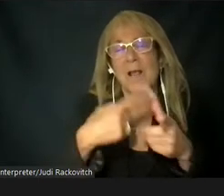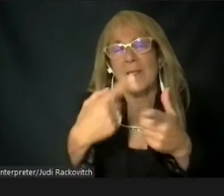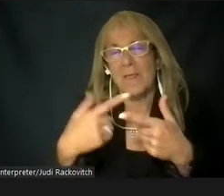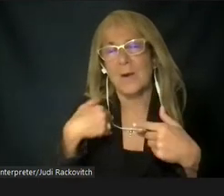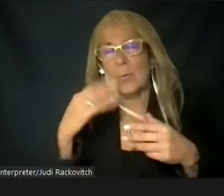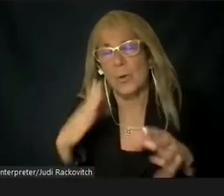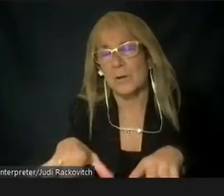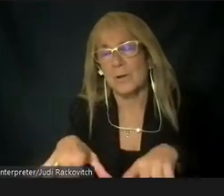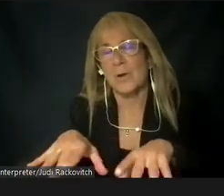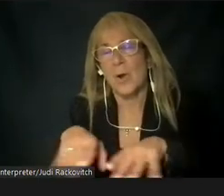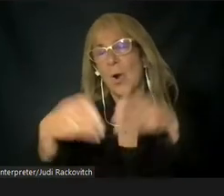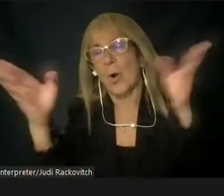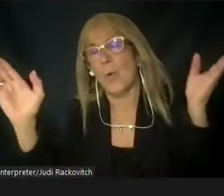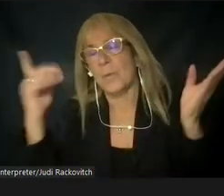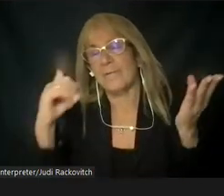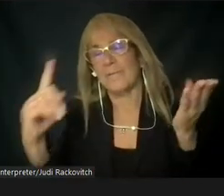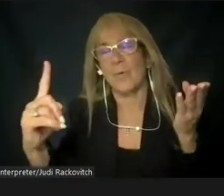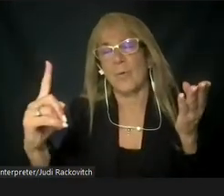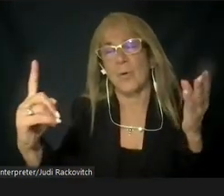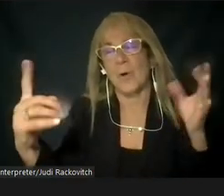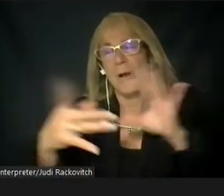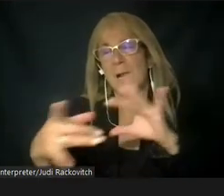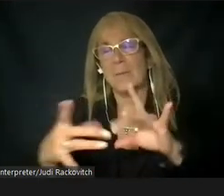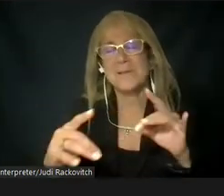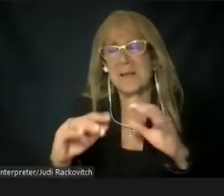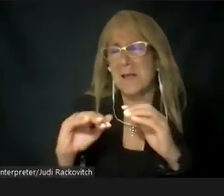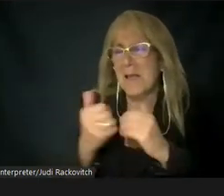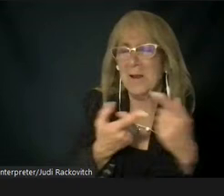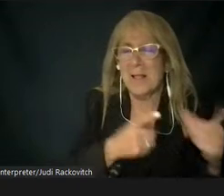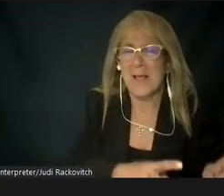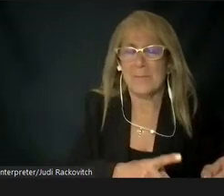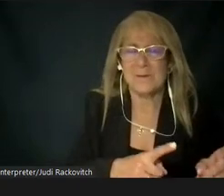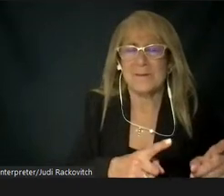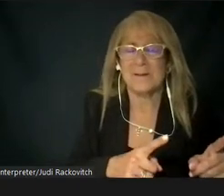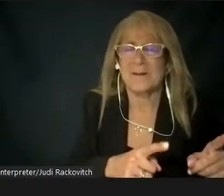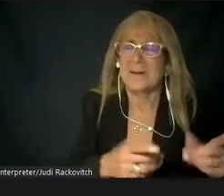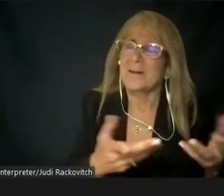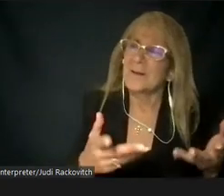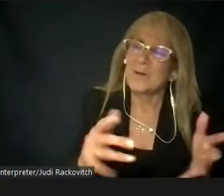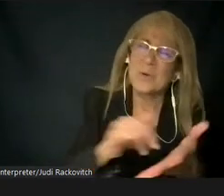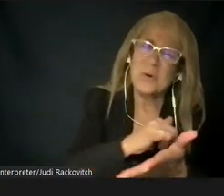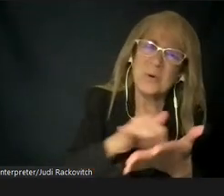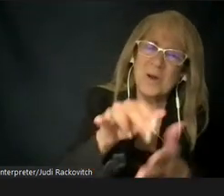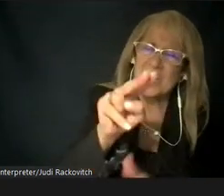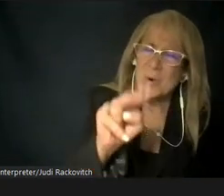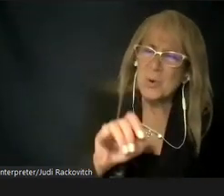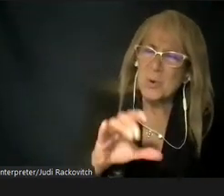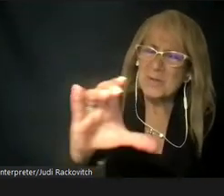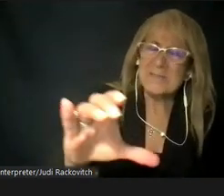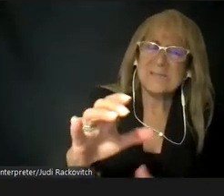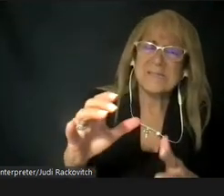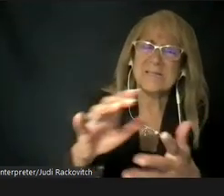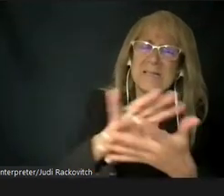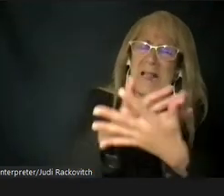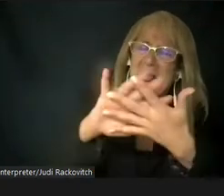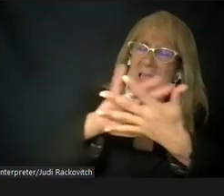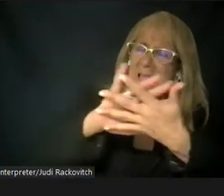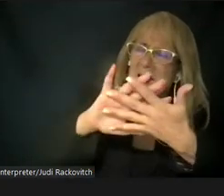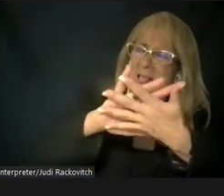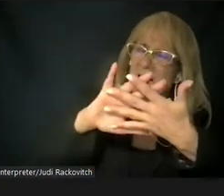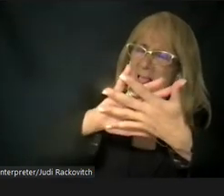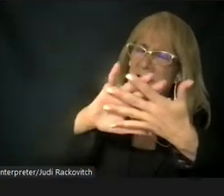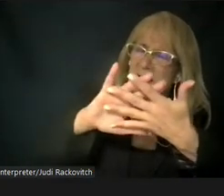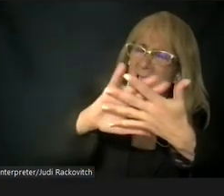So how did we get here? There's been a decade of congestion. Congestion in New York City has consistently ranked among the worst in the United States.